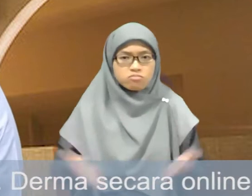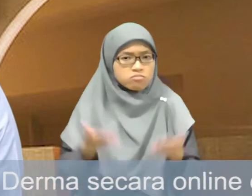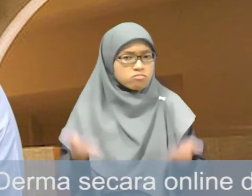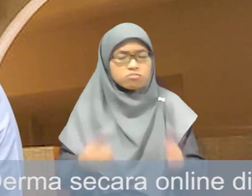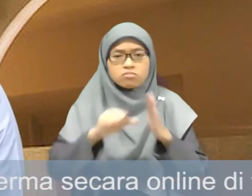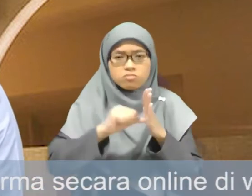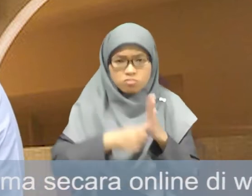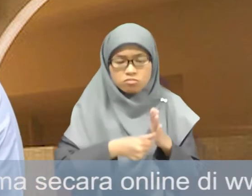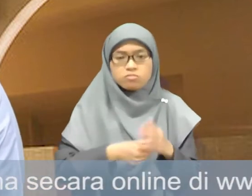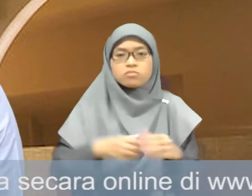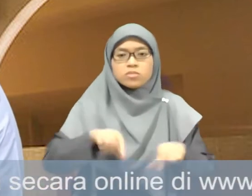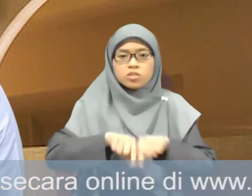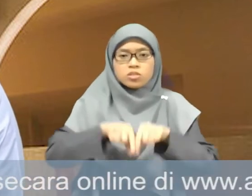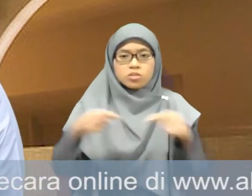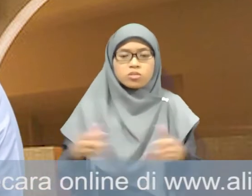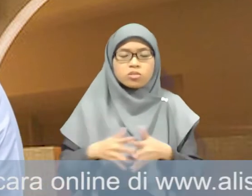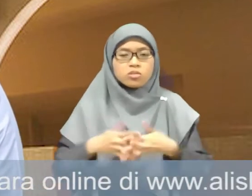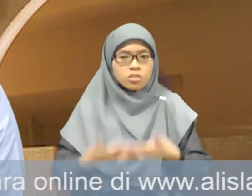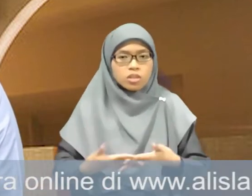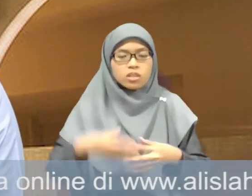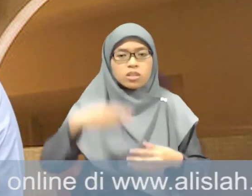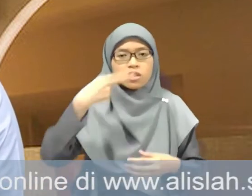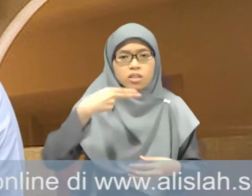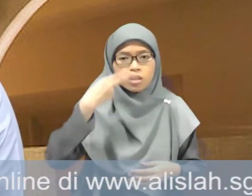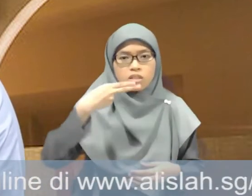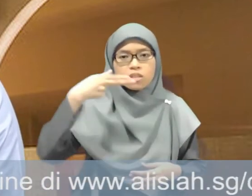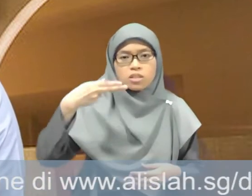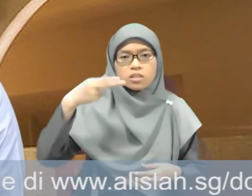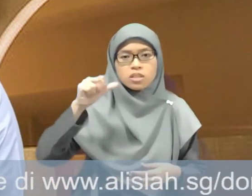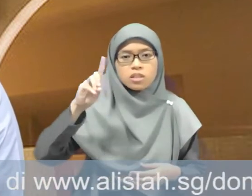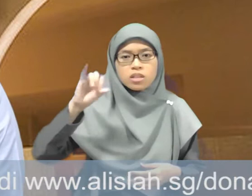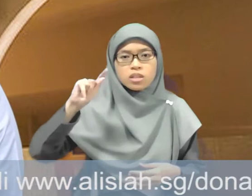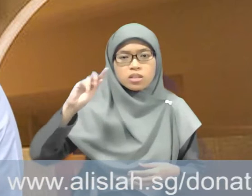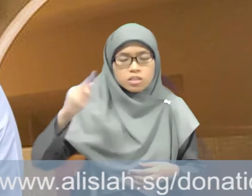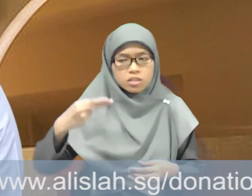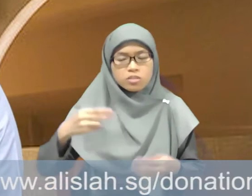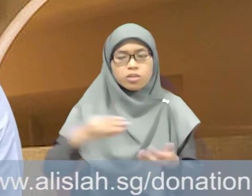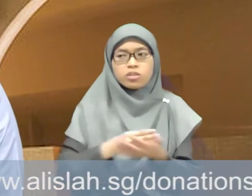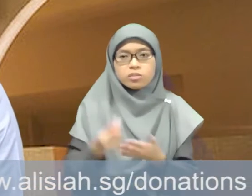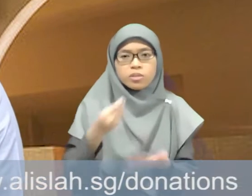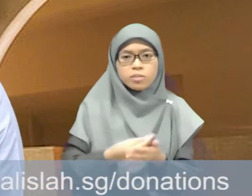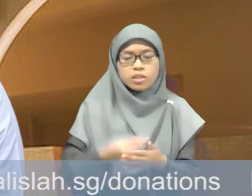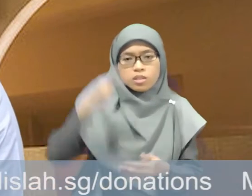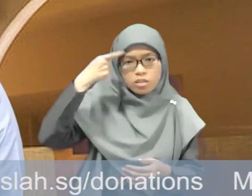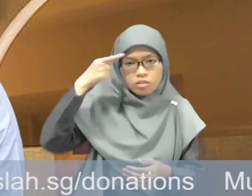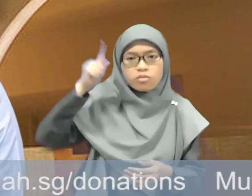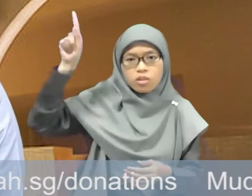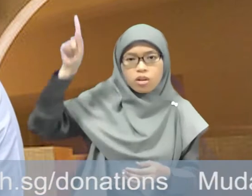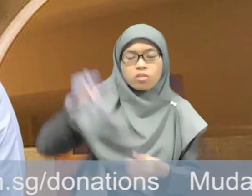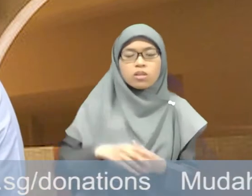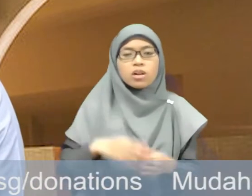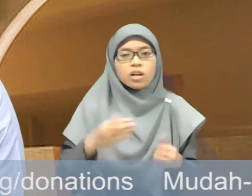in the Quran and Hadith as the noblest way of spending the wealth for the sake of Allah subhanahu wa ta'ala and helping the